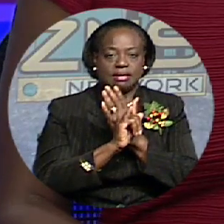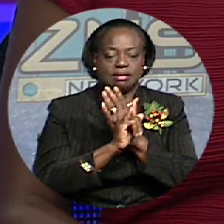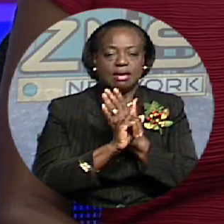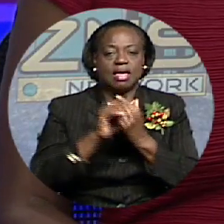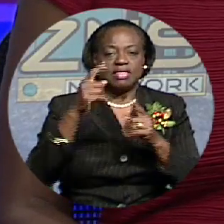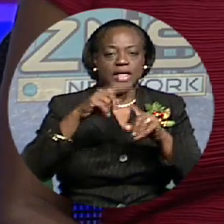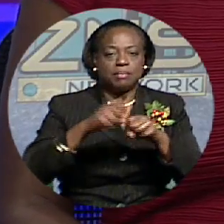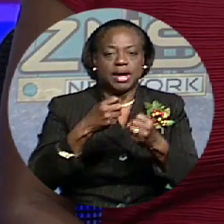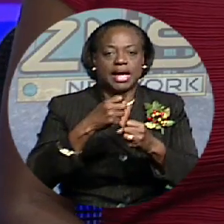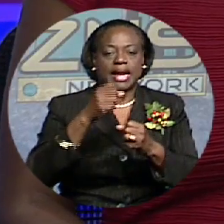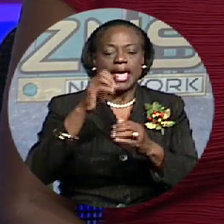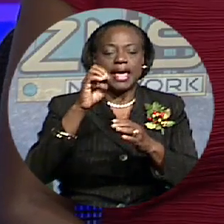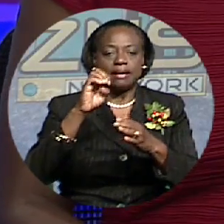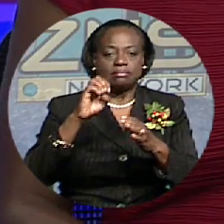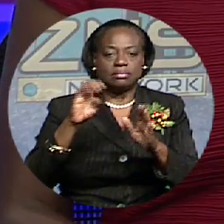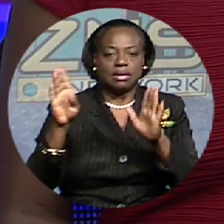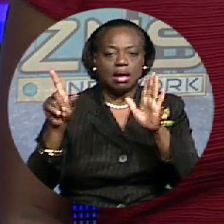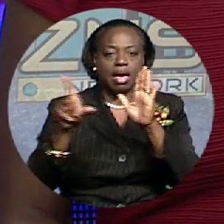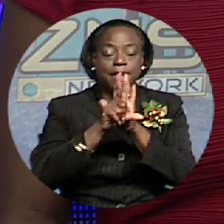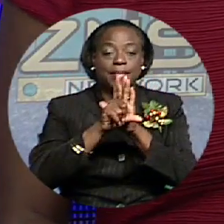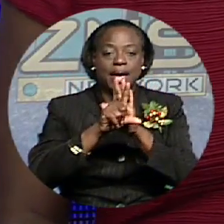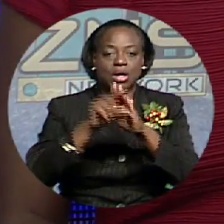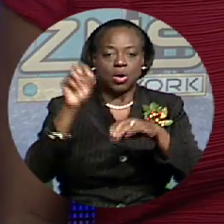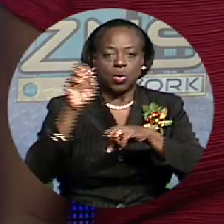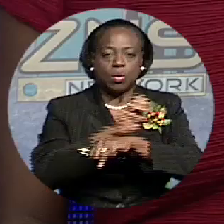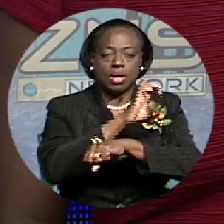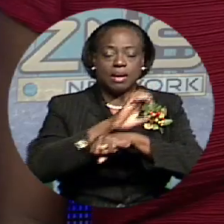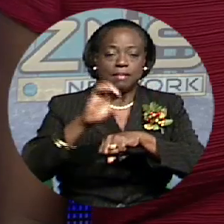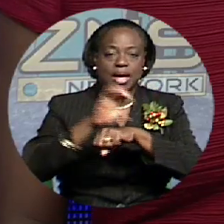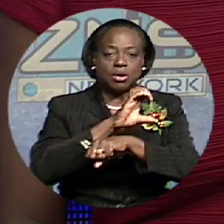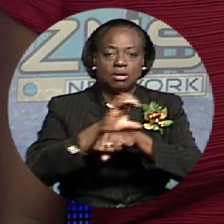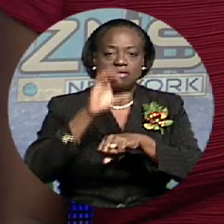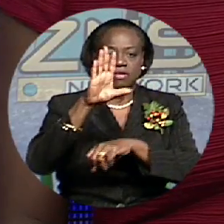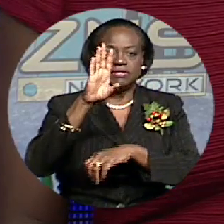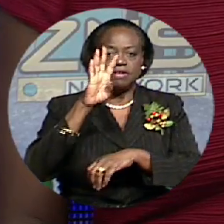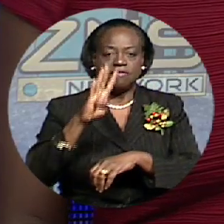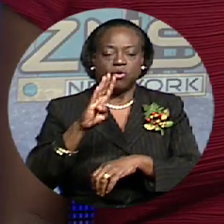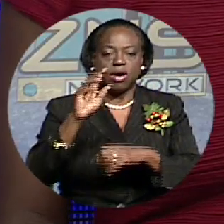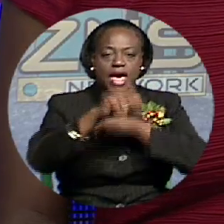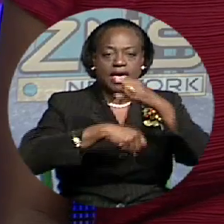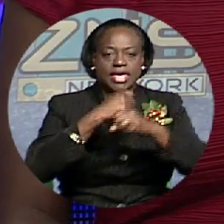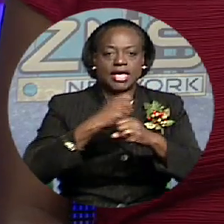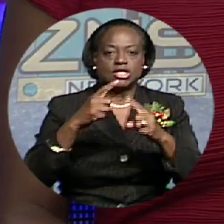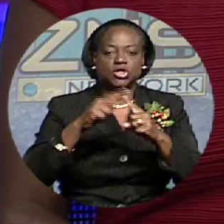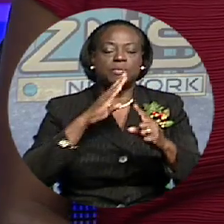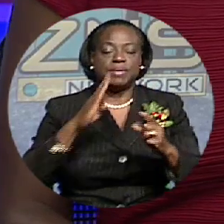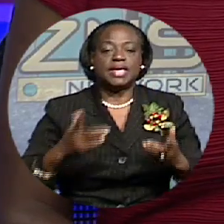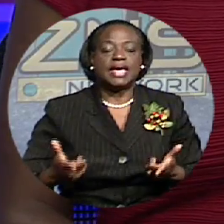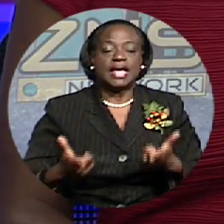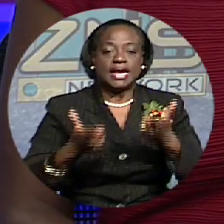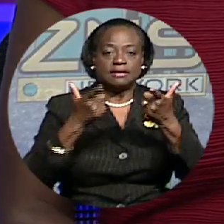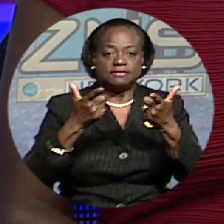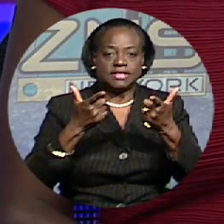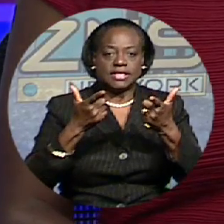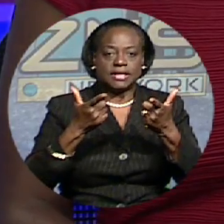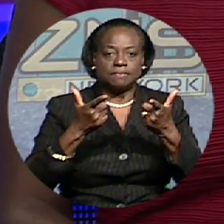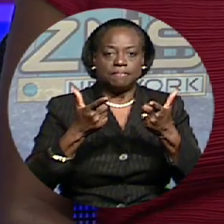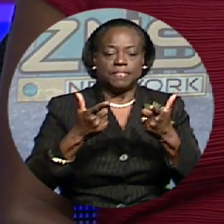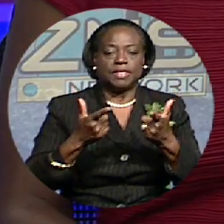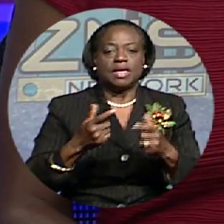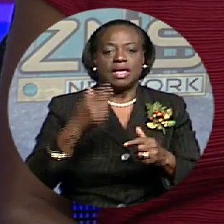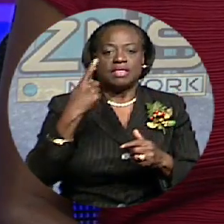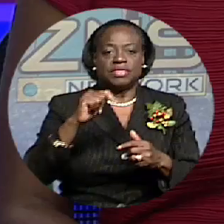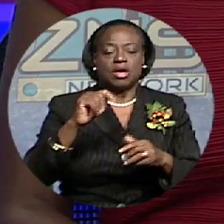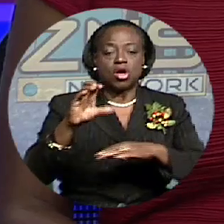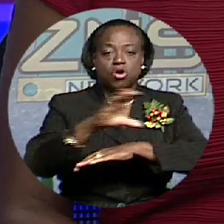some 54 years to be lifted. During a recent CARICOM meeting in Cuba, which was attended by the nation's chief, Caribbean leaders urged the United